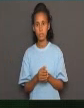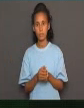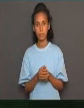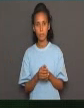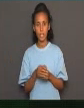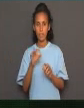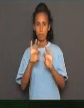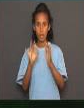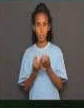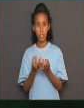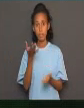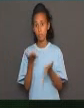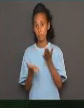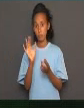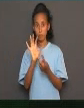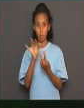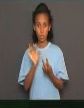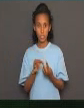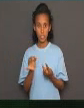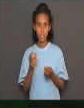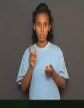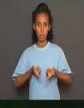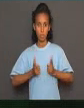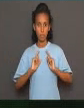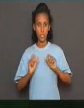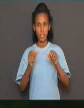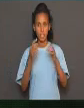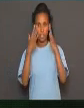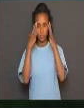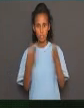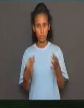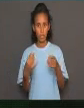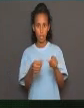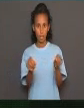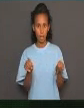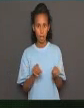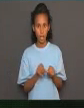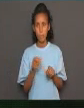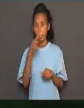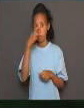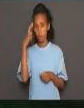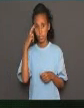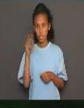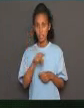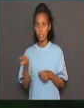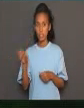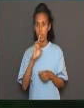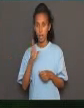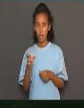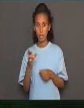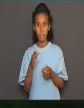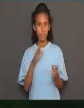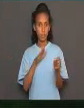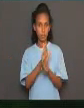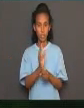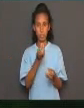a family might have chosen to live in a specific area because there are adequate